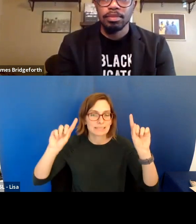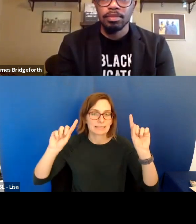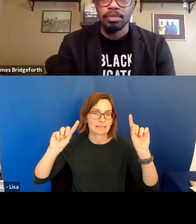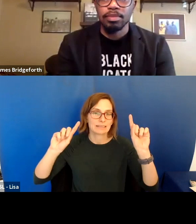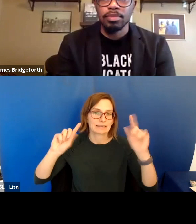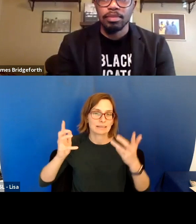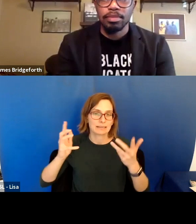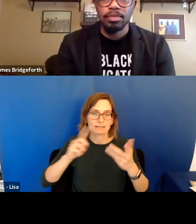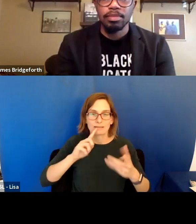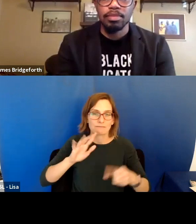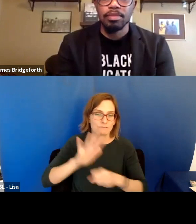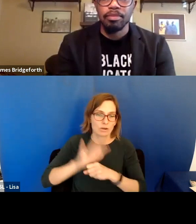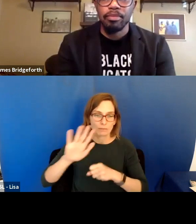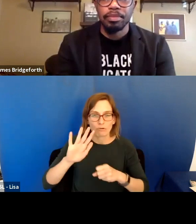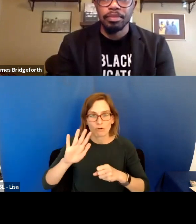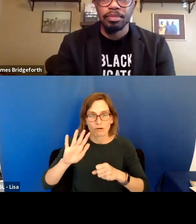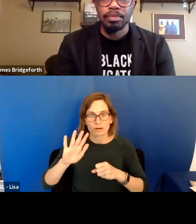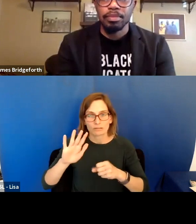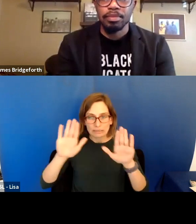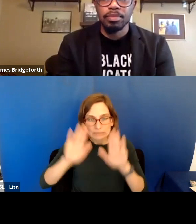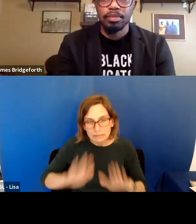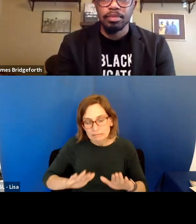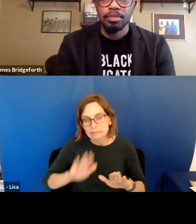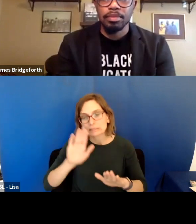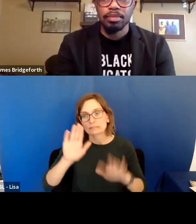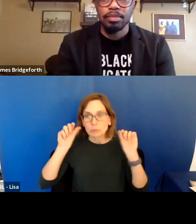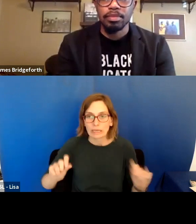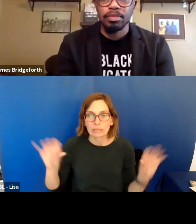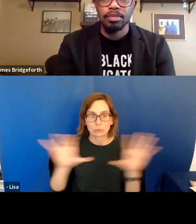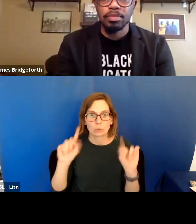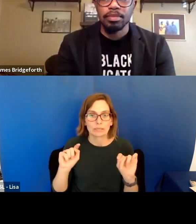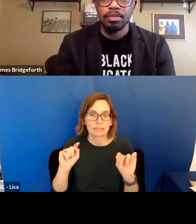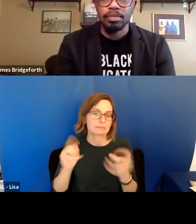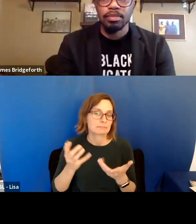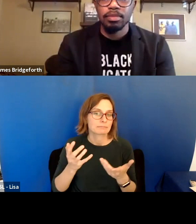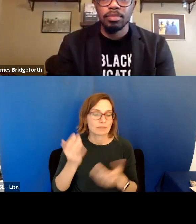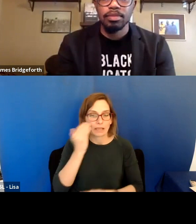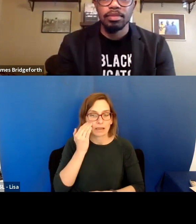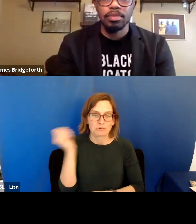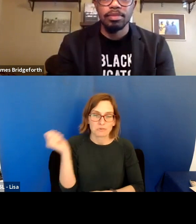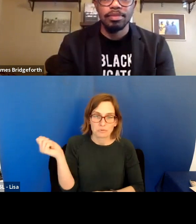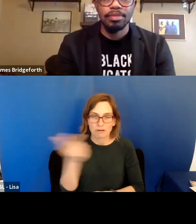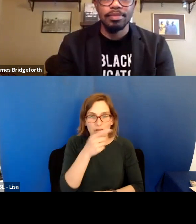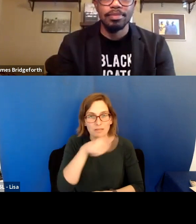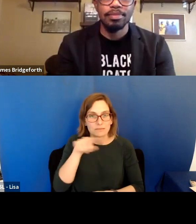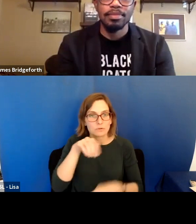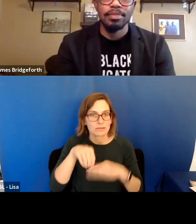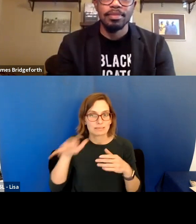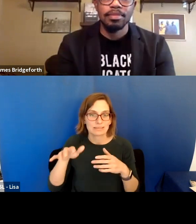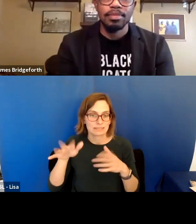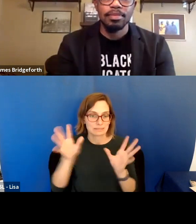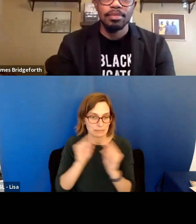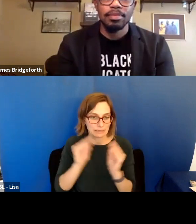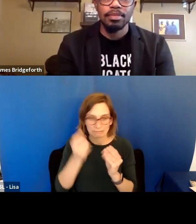affirm your excellence, affirm that you can do it. And I know everybody in this call understands